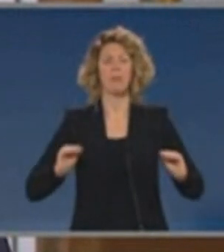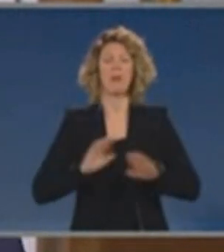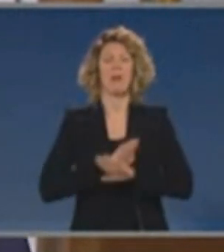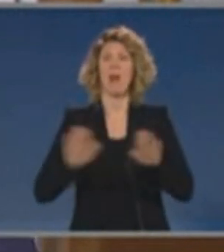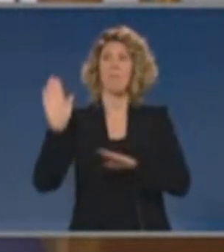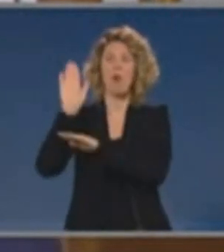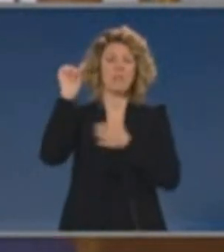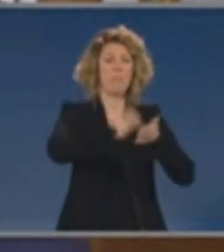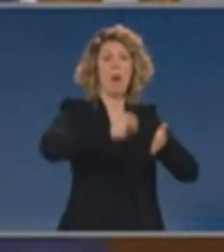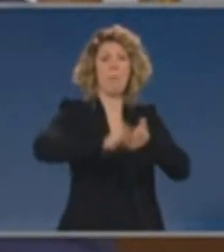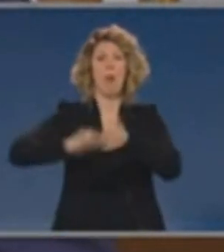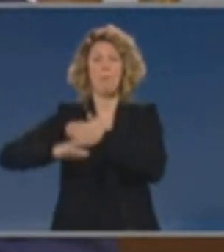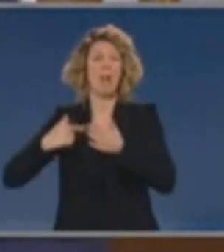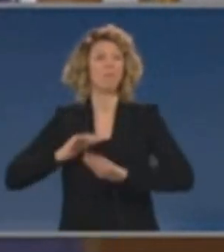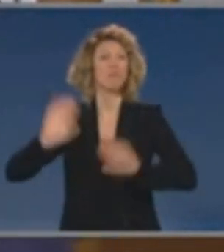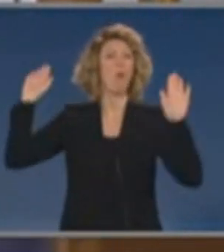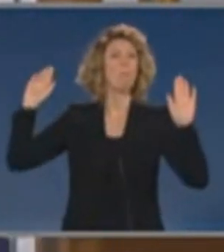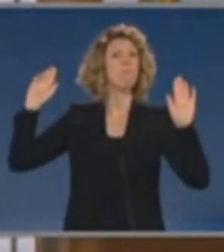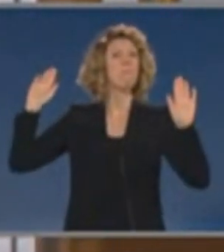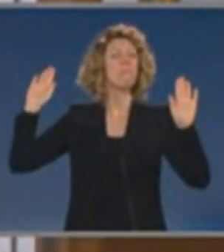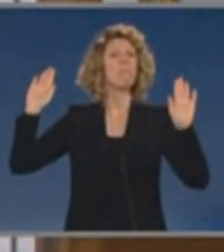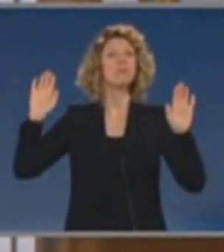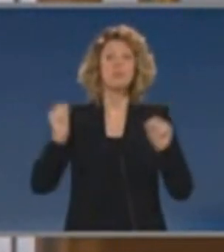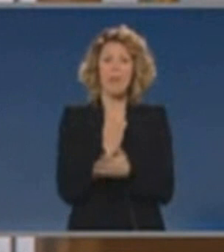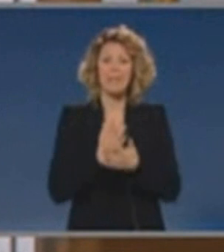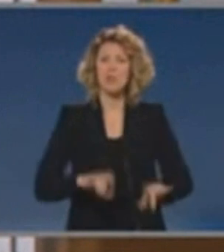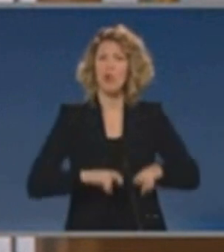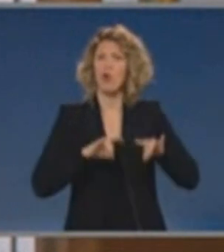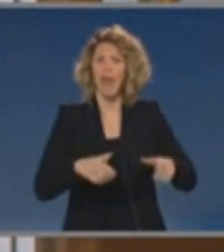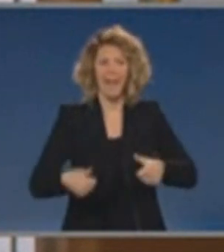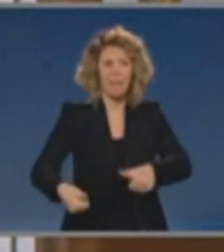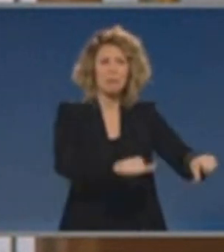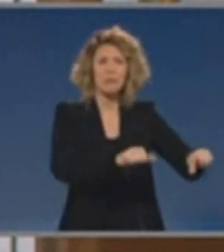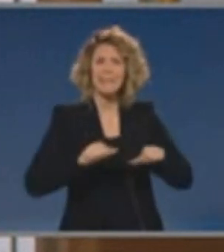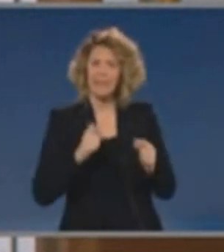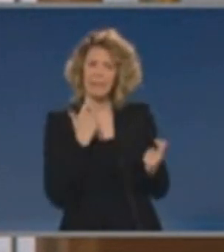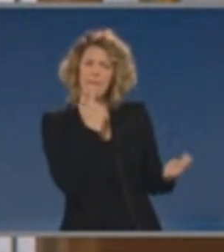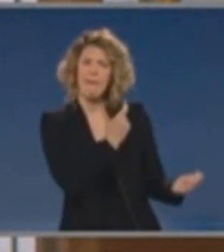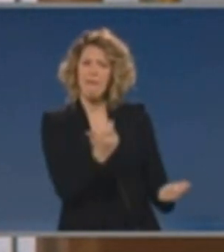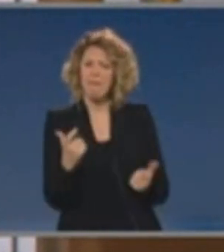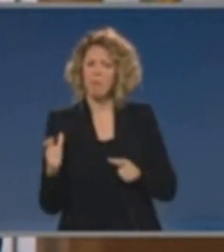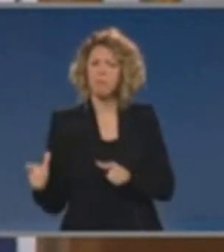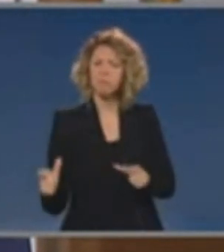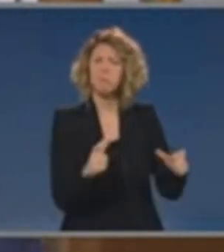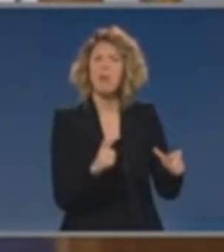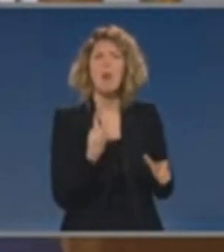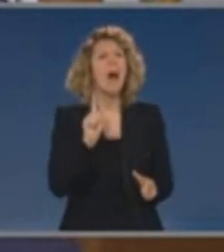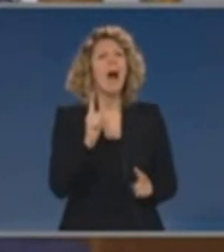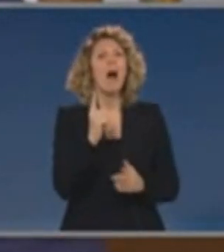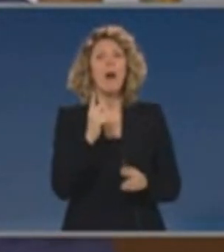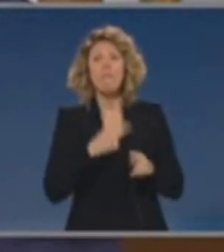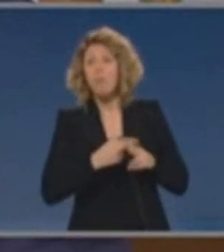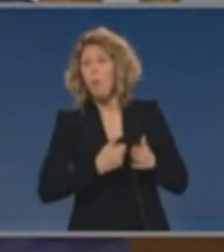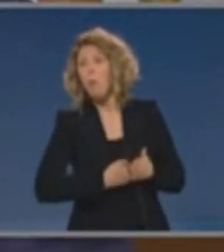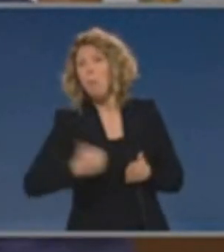threshold for foreign investment. That was to protect the national interest, but that was always to be temporary. So